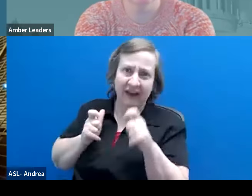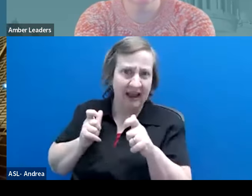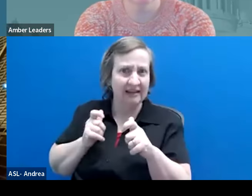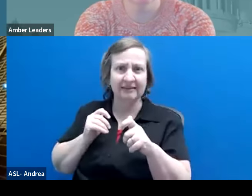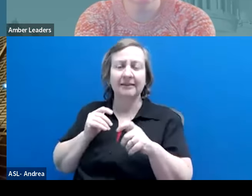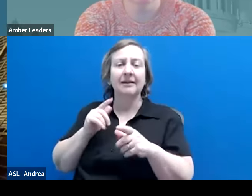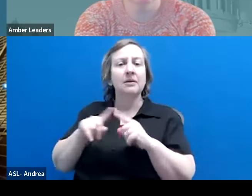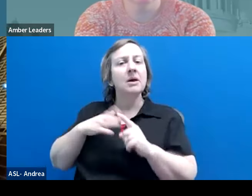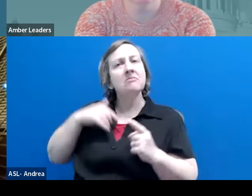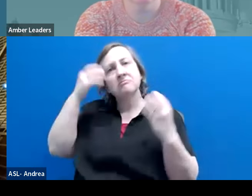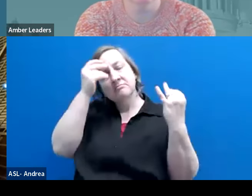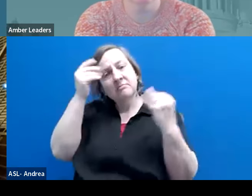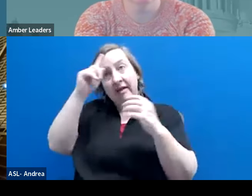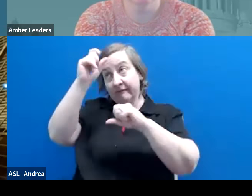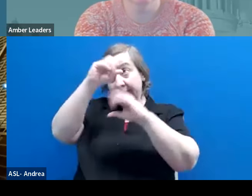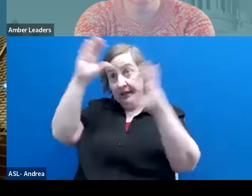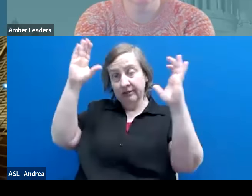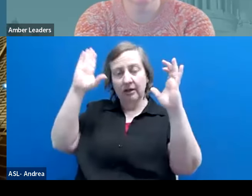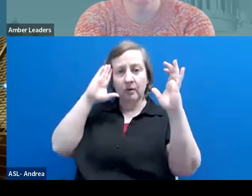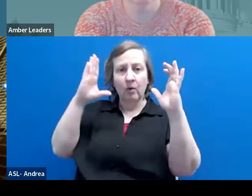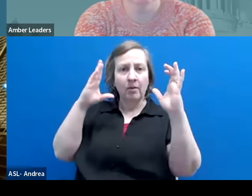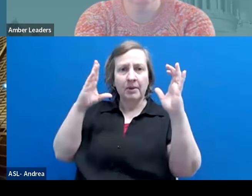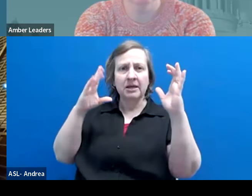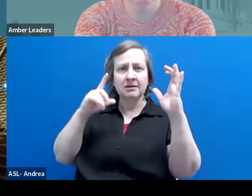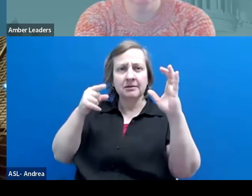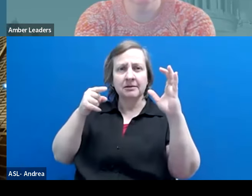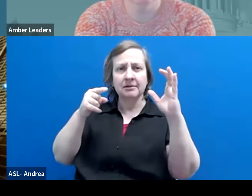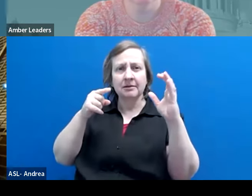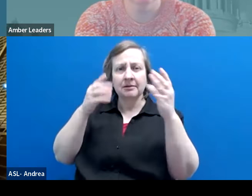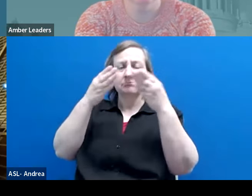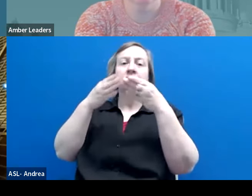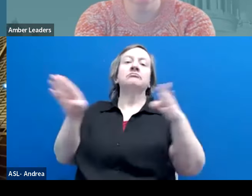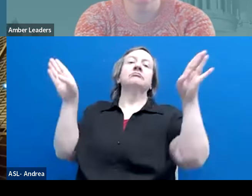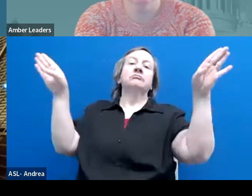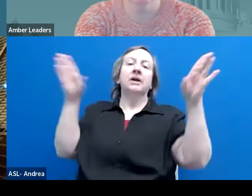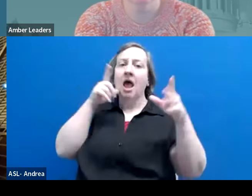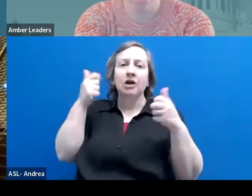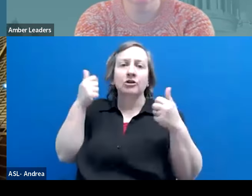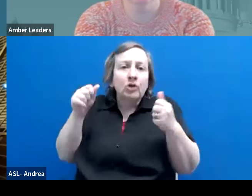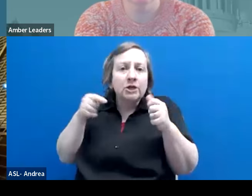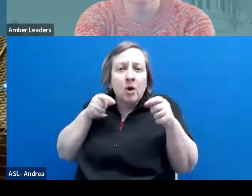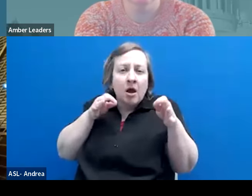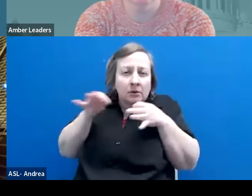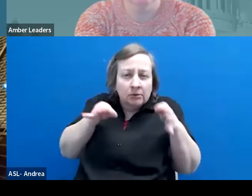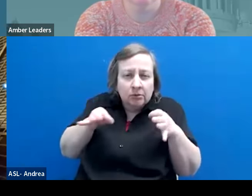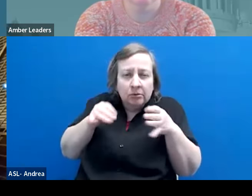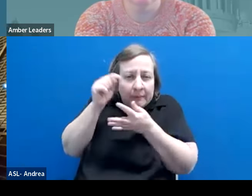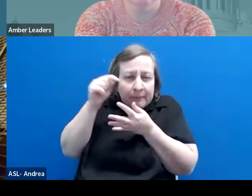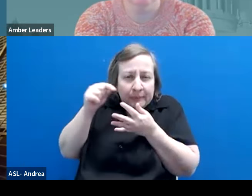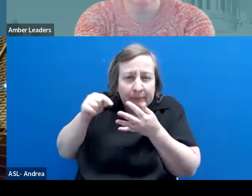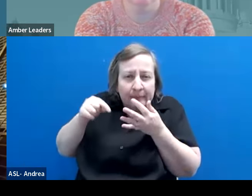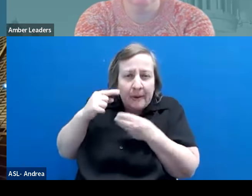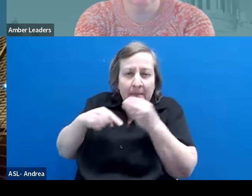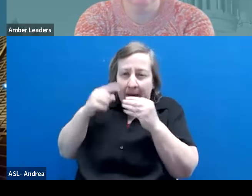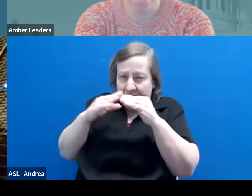that the vision really will be high level, and it's not intended to try to define everything about the system. And then the